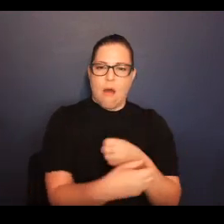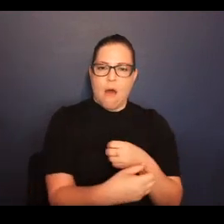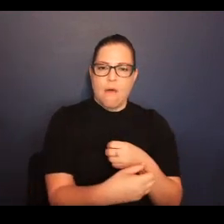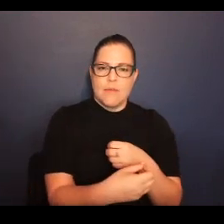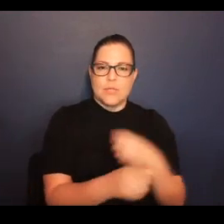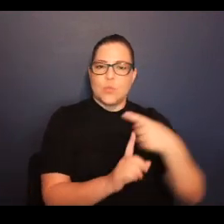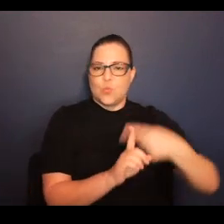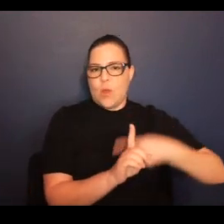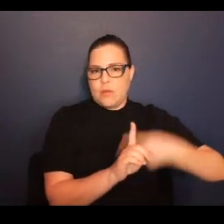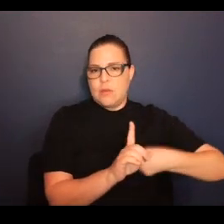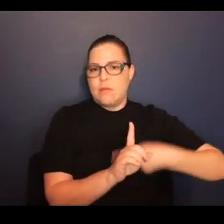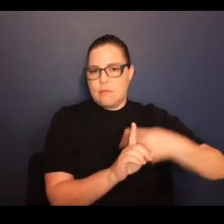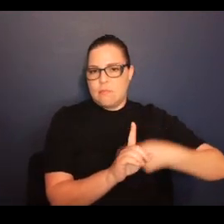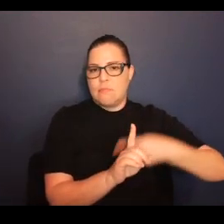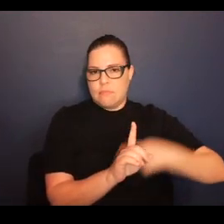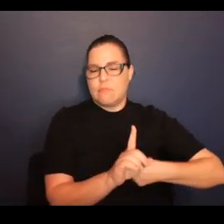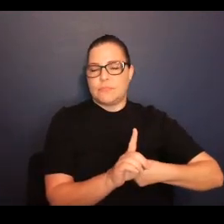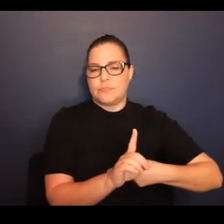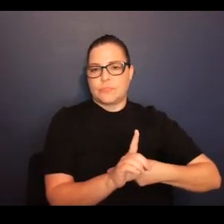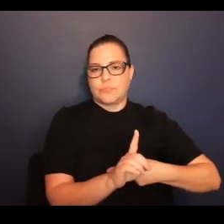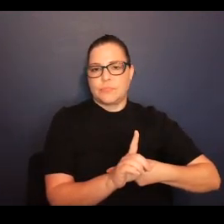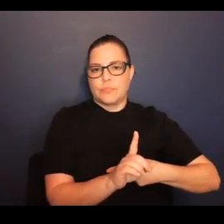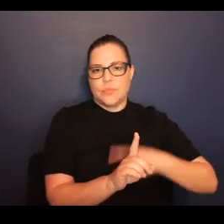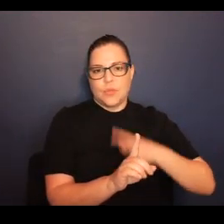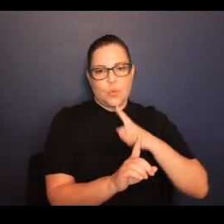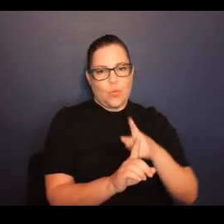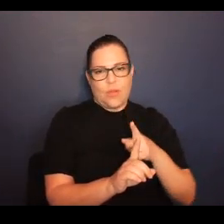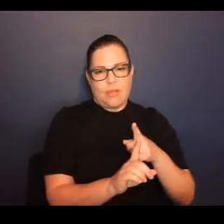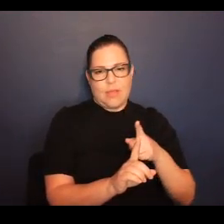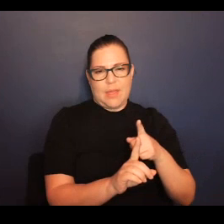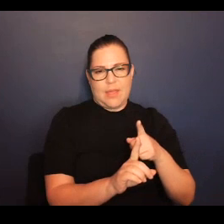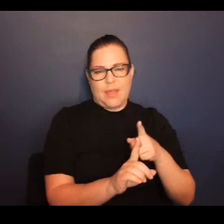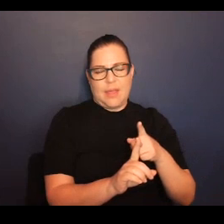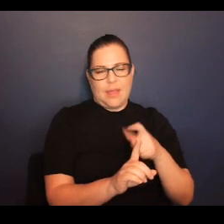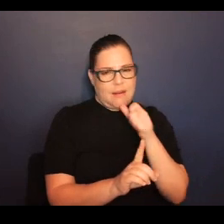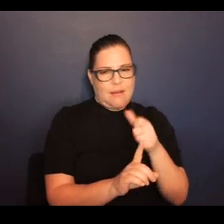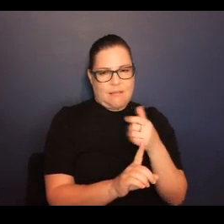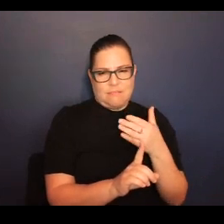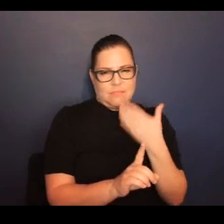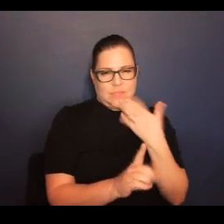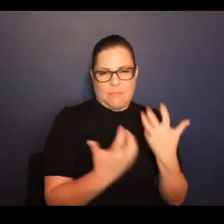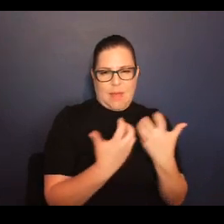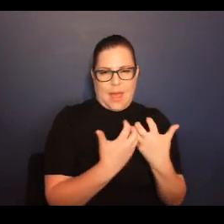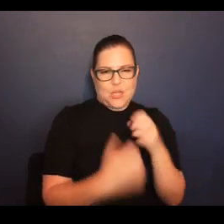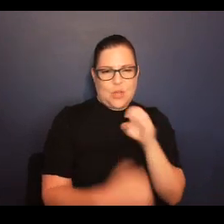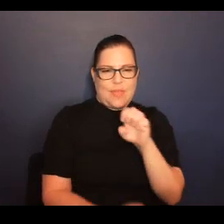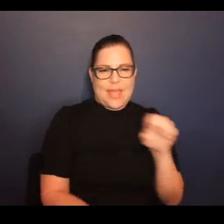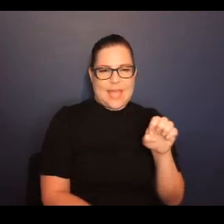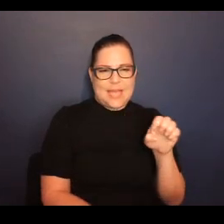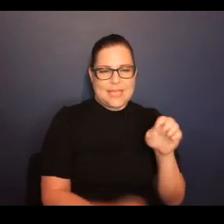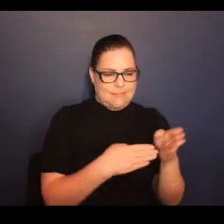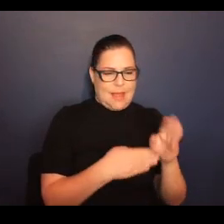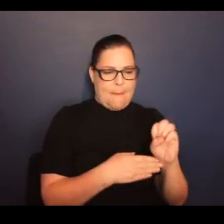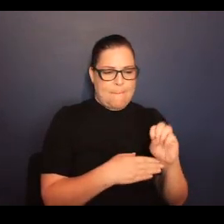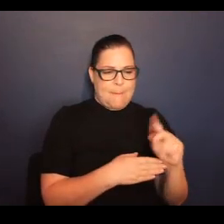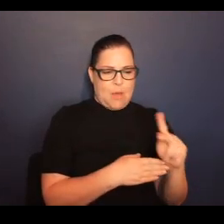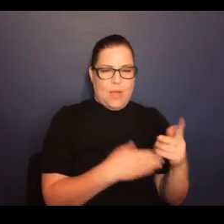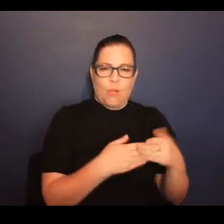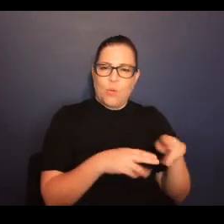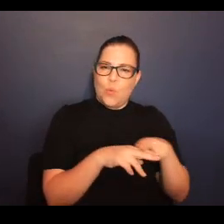rented office, which is very substandard, east of on the east side of MLK before the railroad